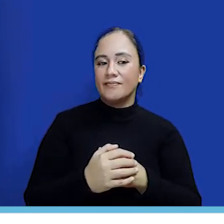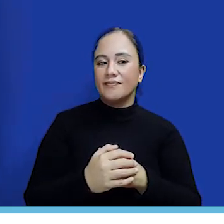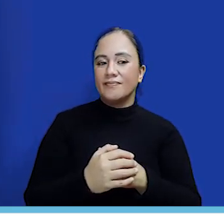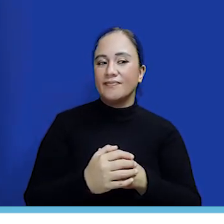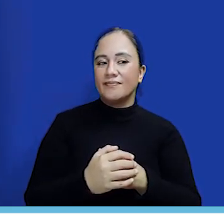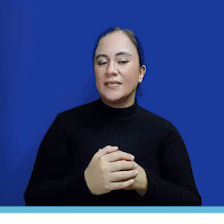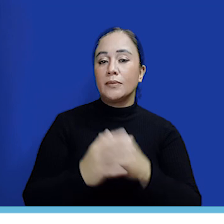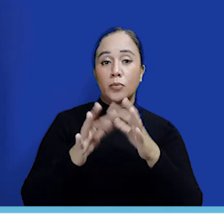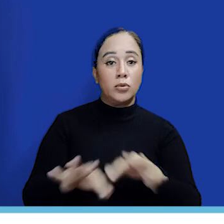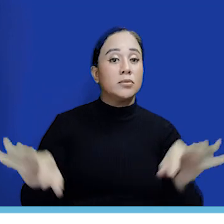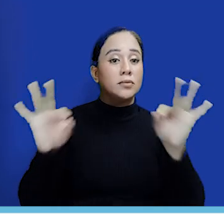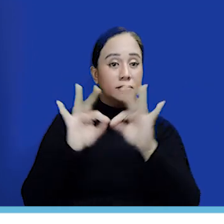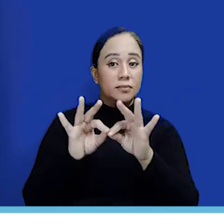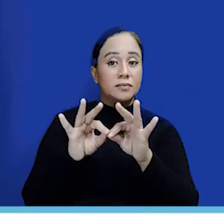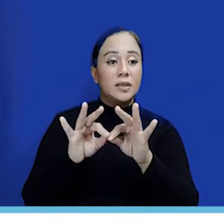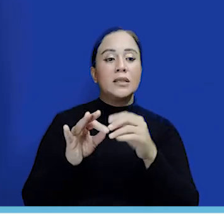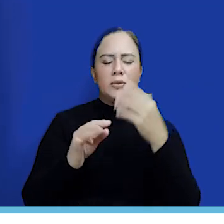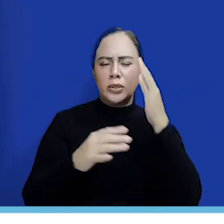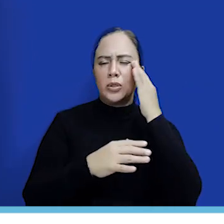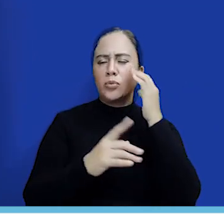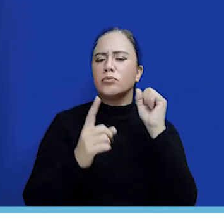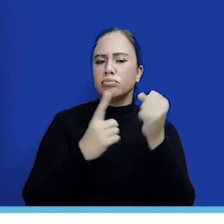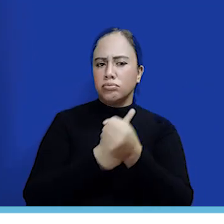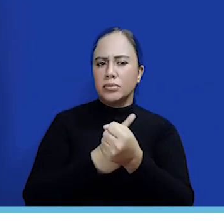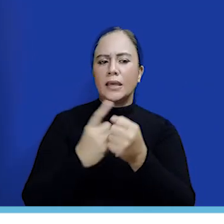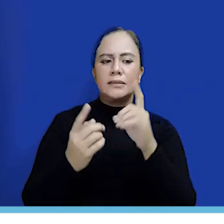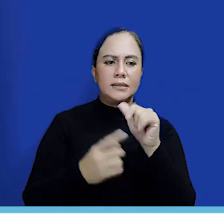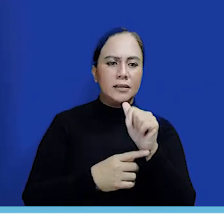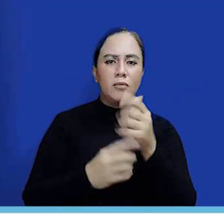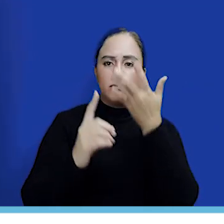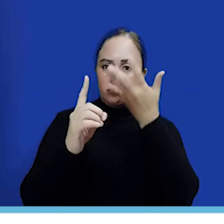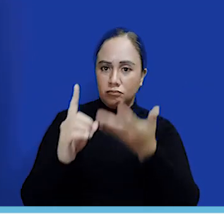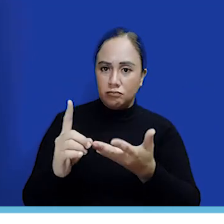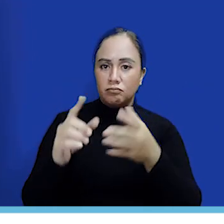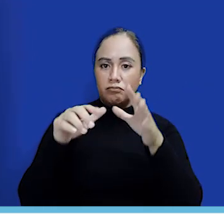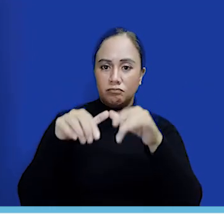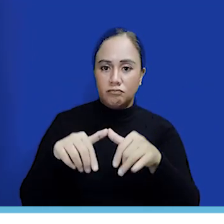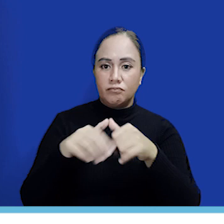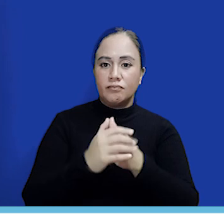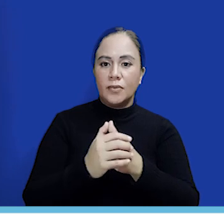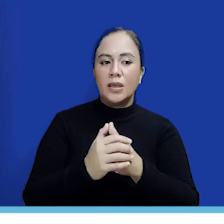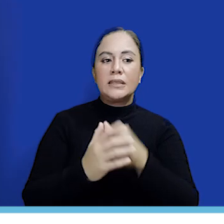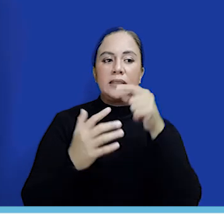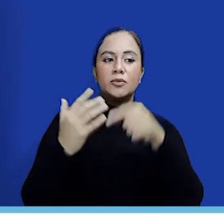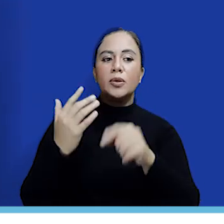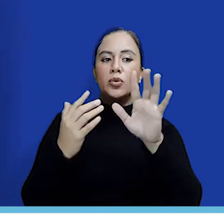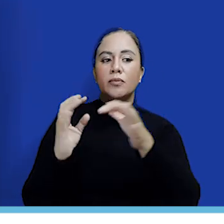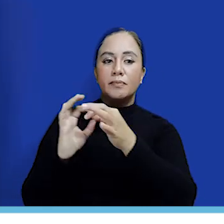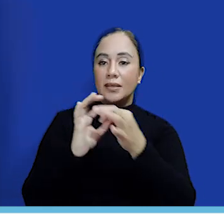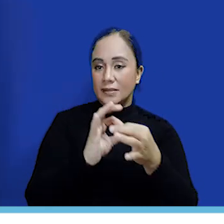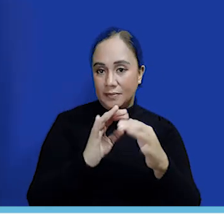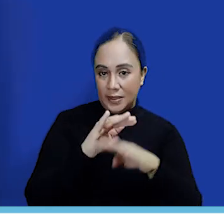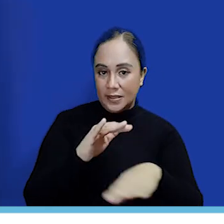Input. It is important that we know the situation and data of persons with disabilities. This will be